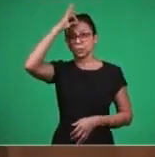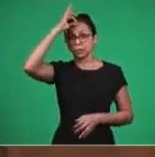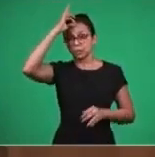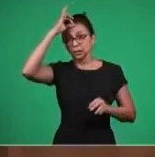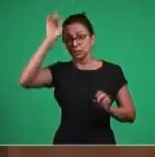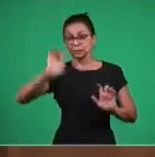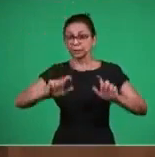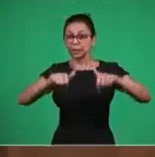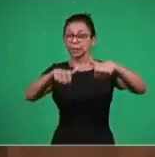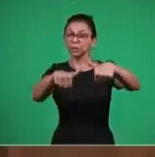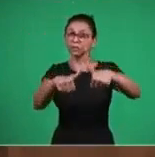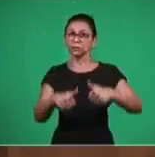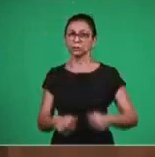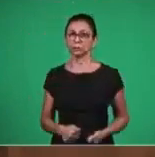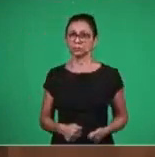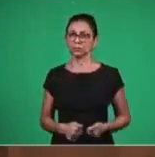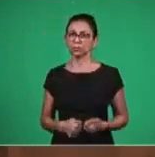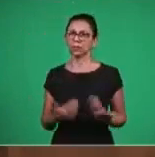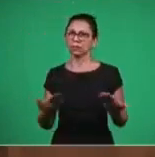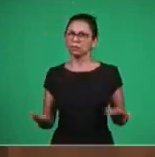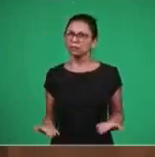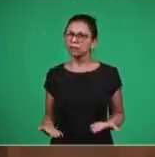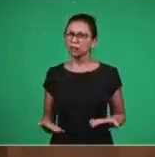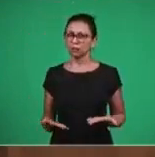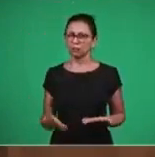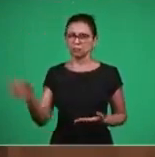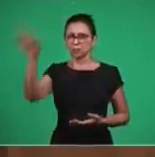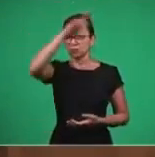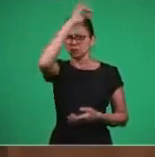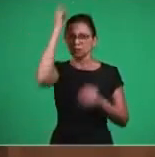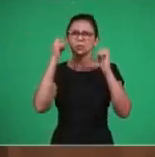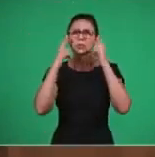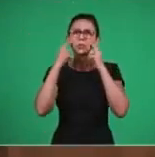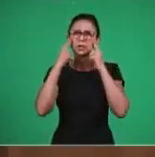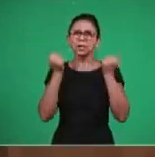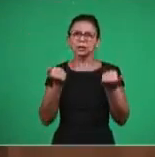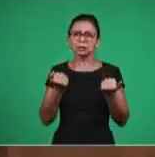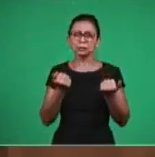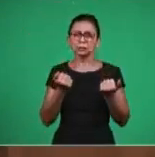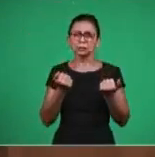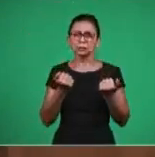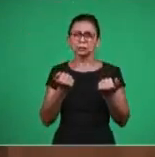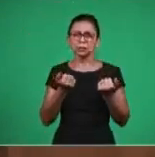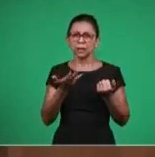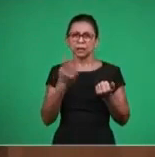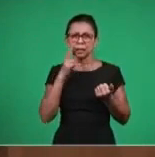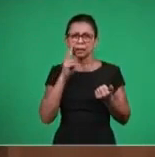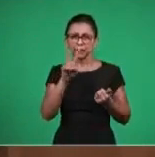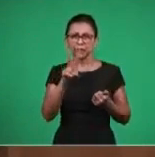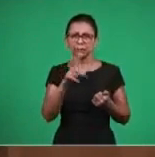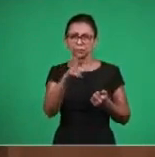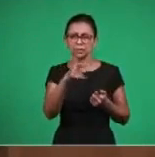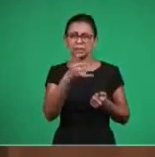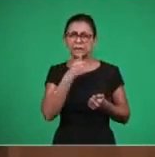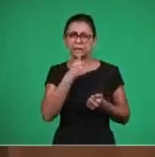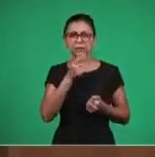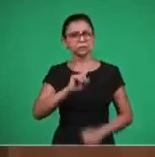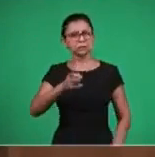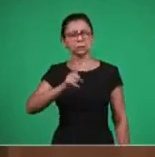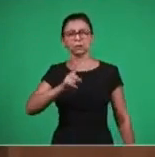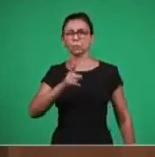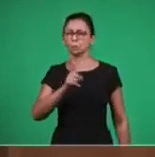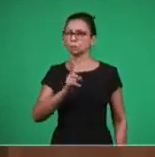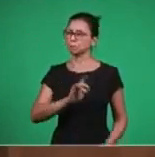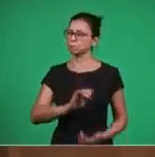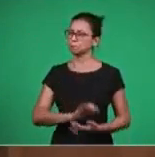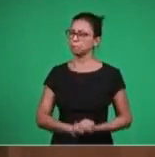So the Holy Spirit is not crying in order to cause anybody to be sad. The word of the Lord